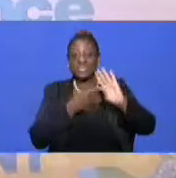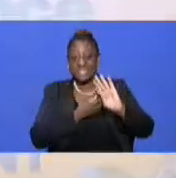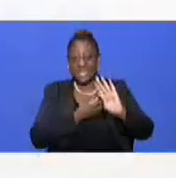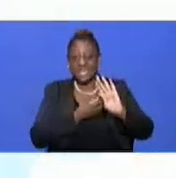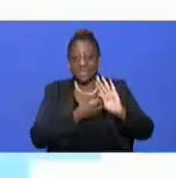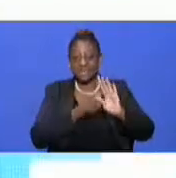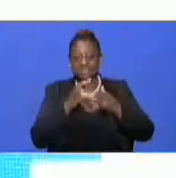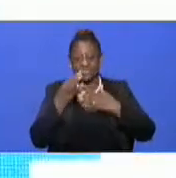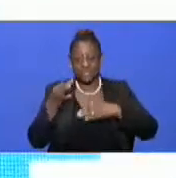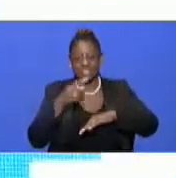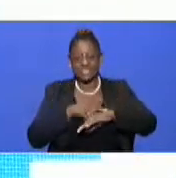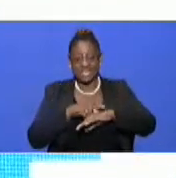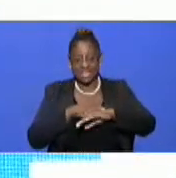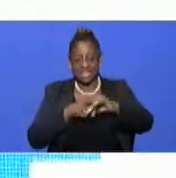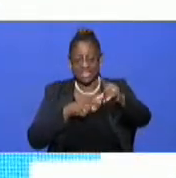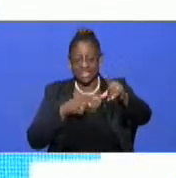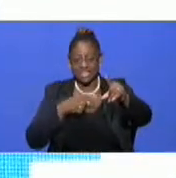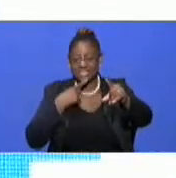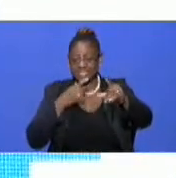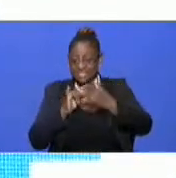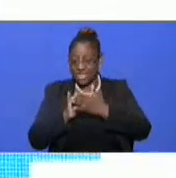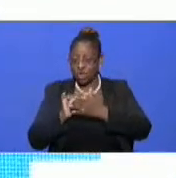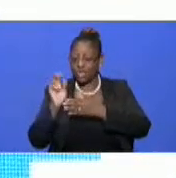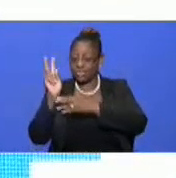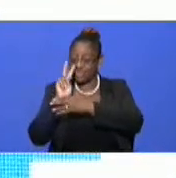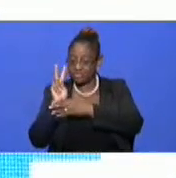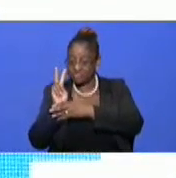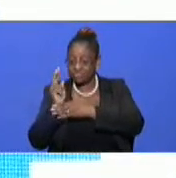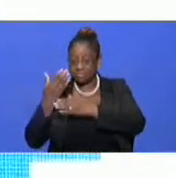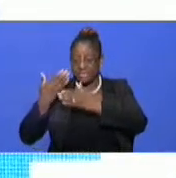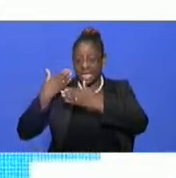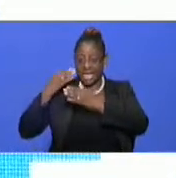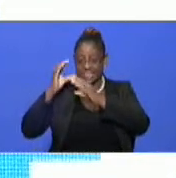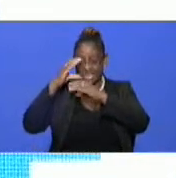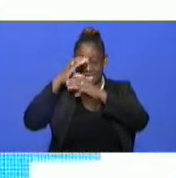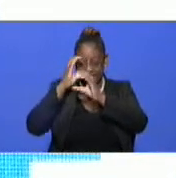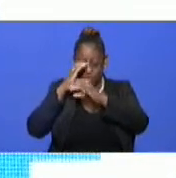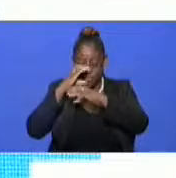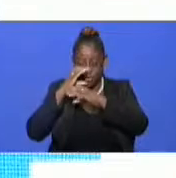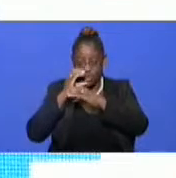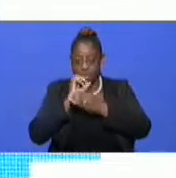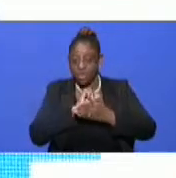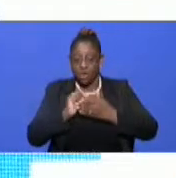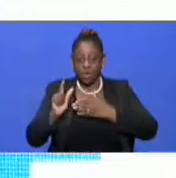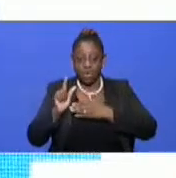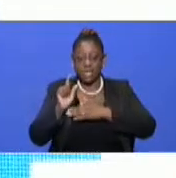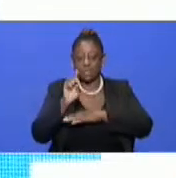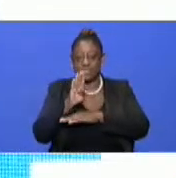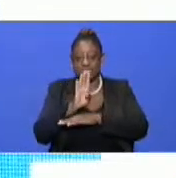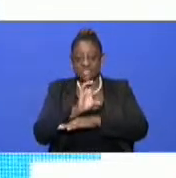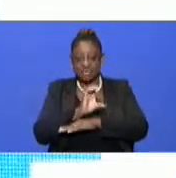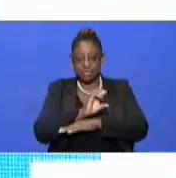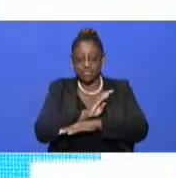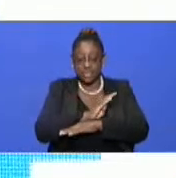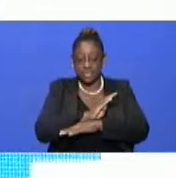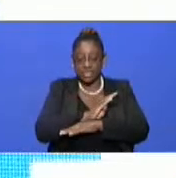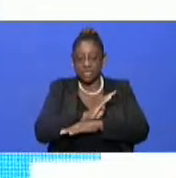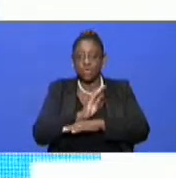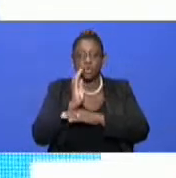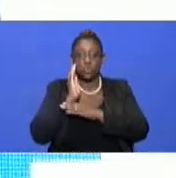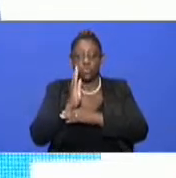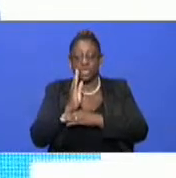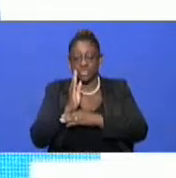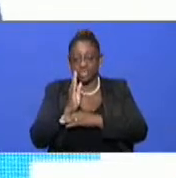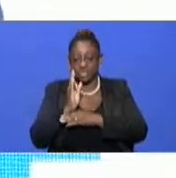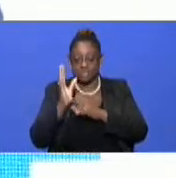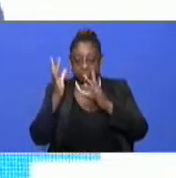this fall. Whether it be on the screen or behind the camera, the staff at the BCB have put their efforts and creative